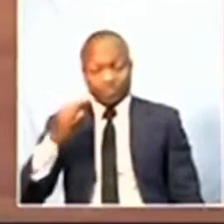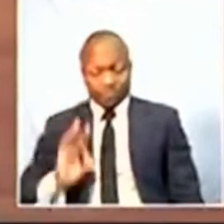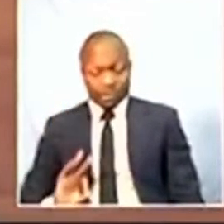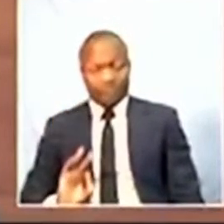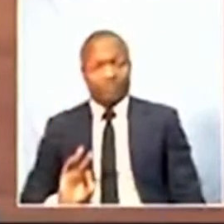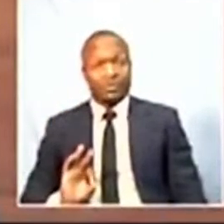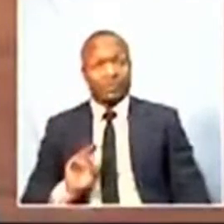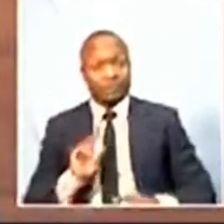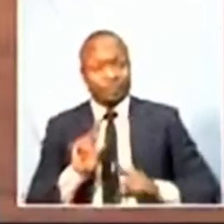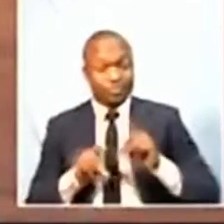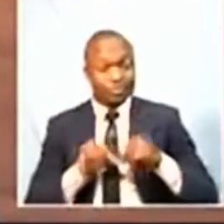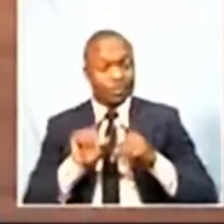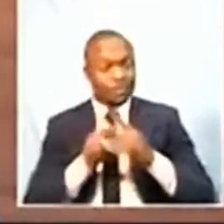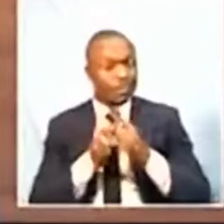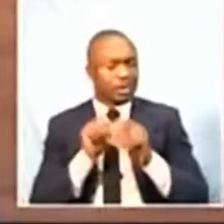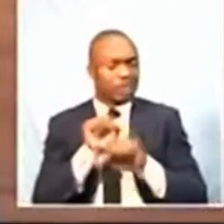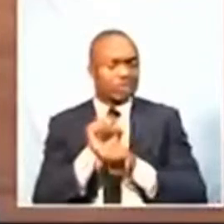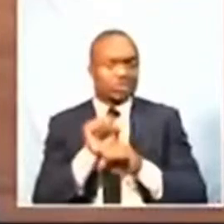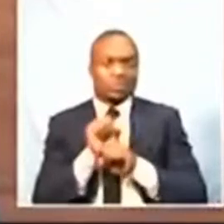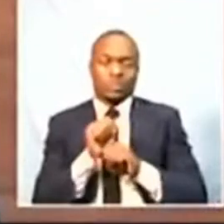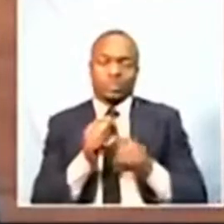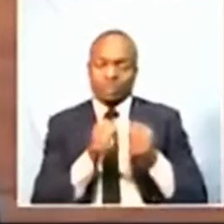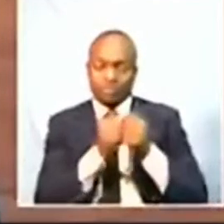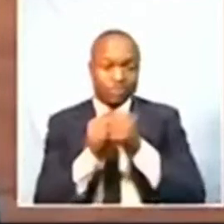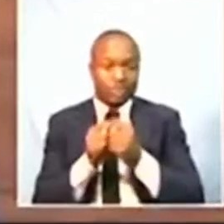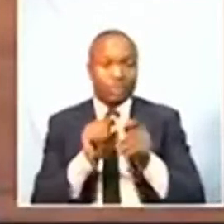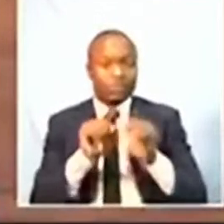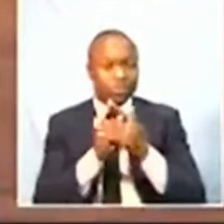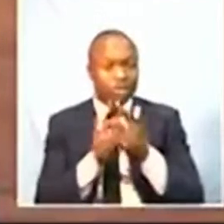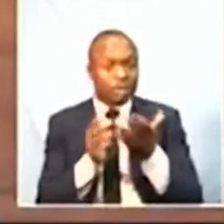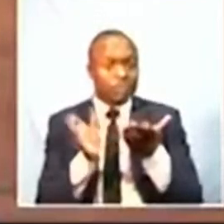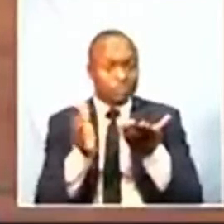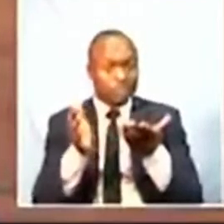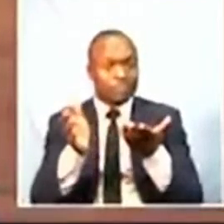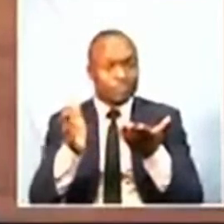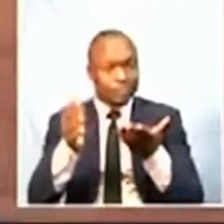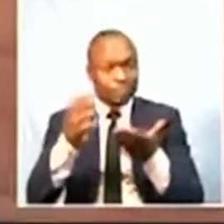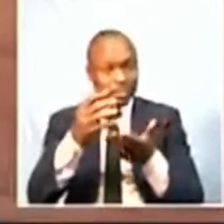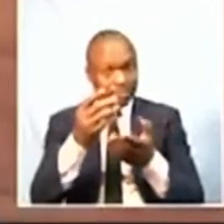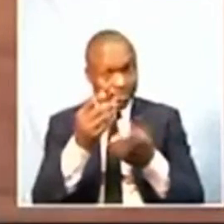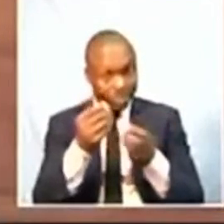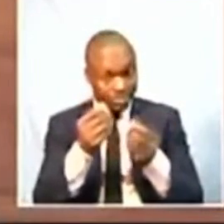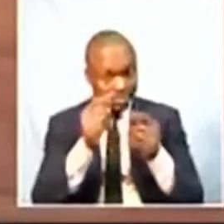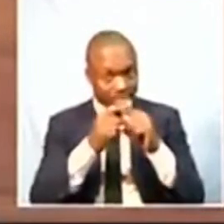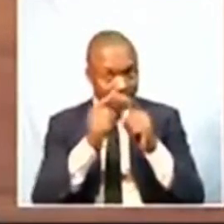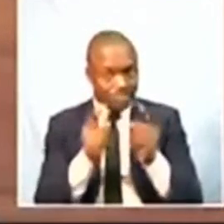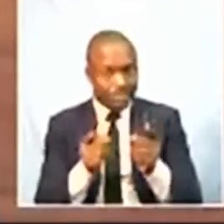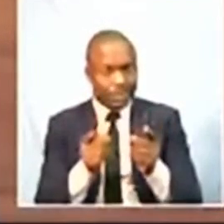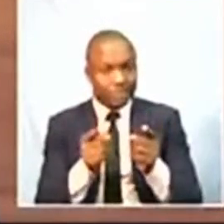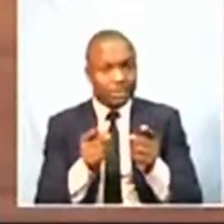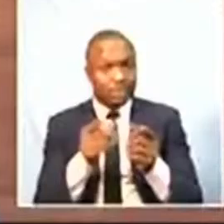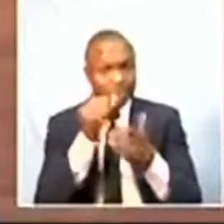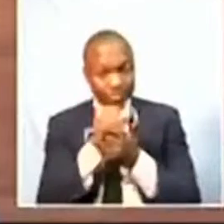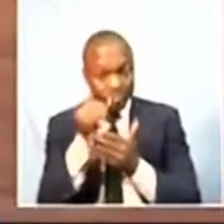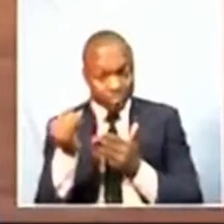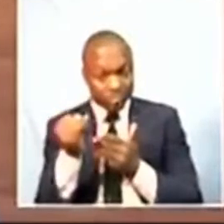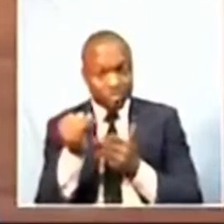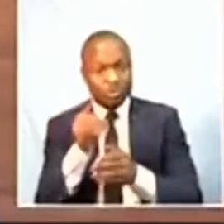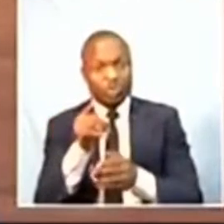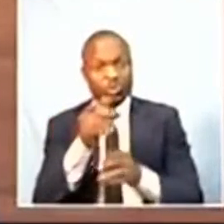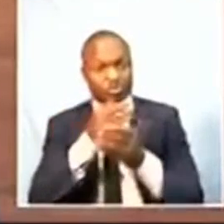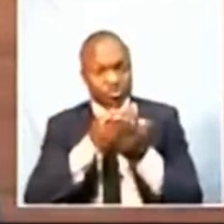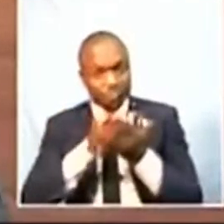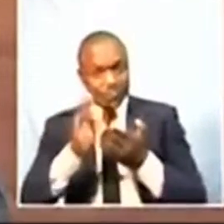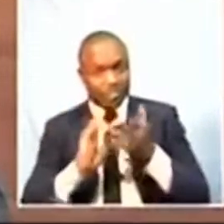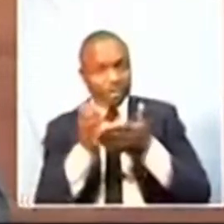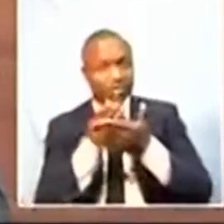beneficiaries, you started working together and you started collecting the money. But my contention was you didn't engage these